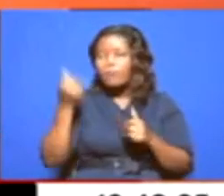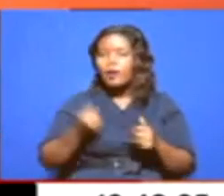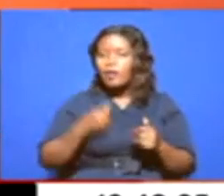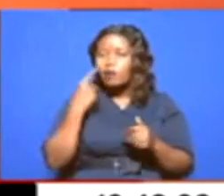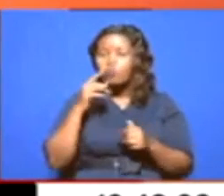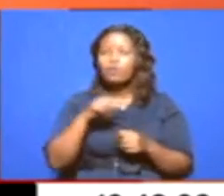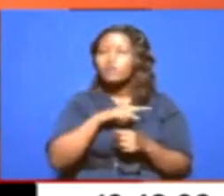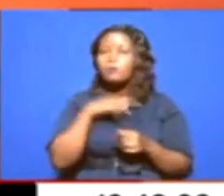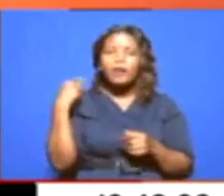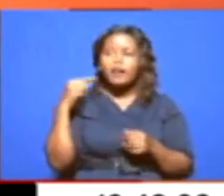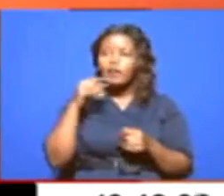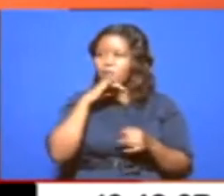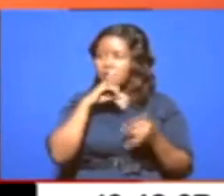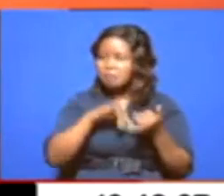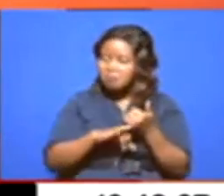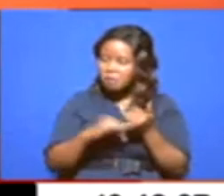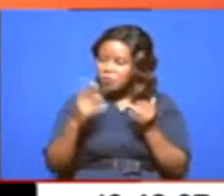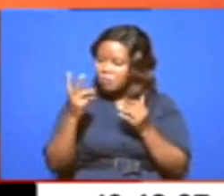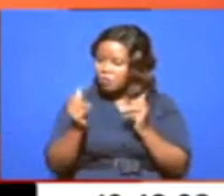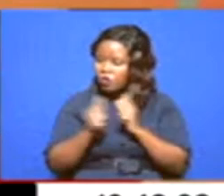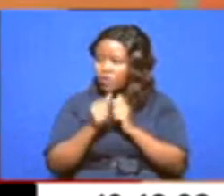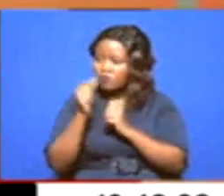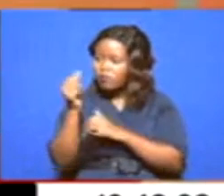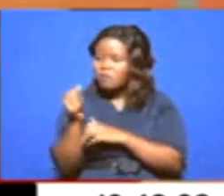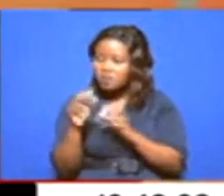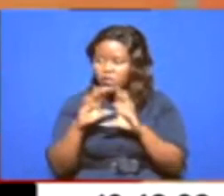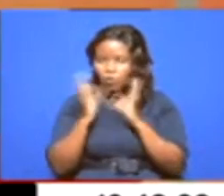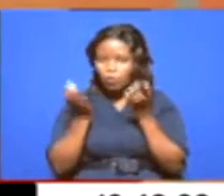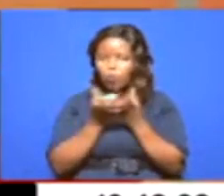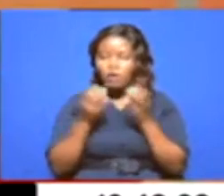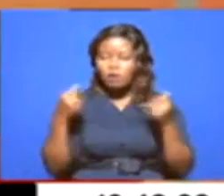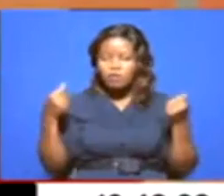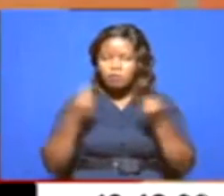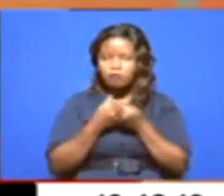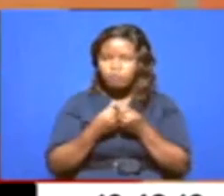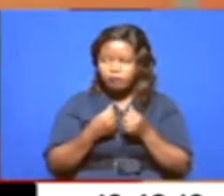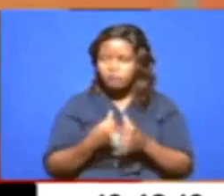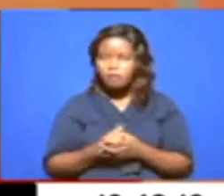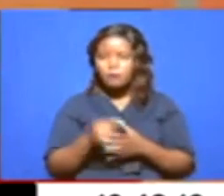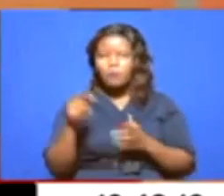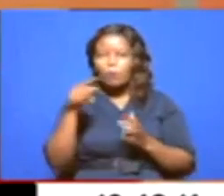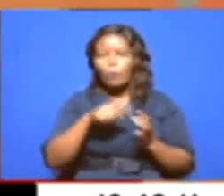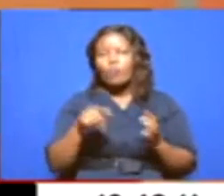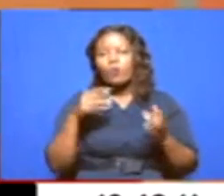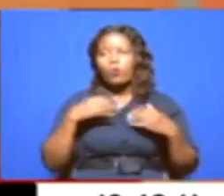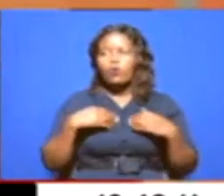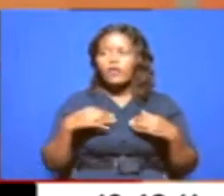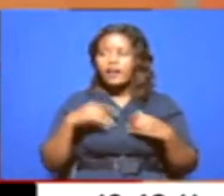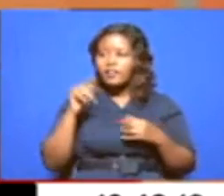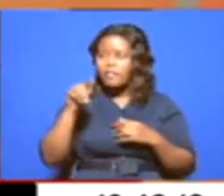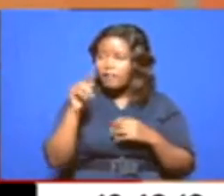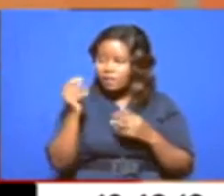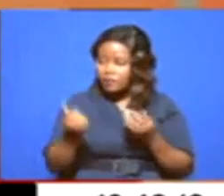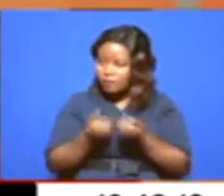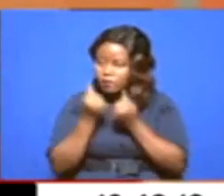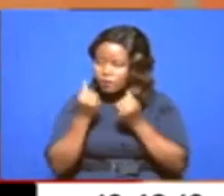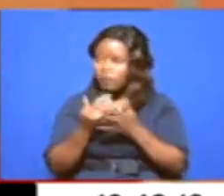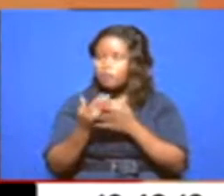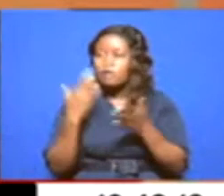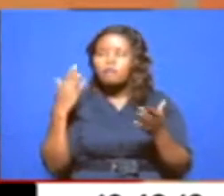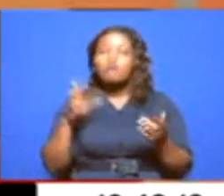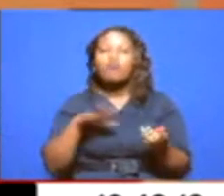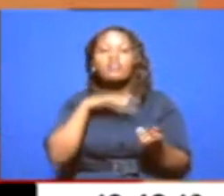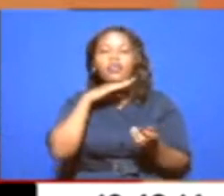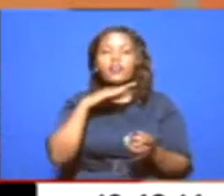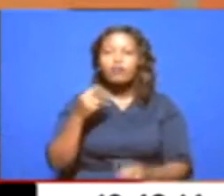Tirop, 2015 World Cross Country Champion. We were given this event before the tragic death of Agnes Tirop, and